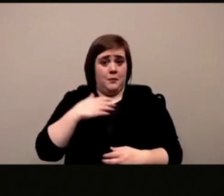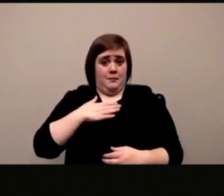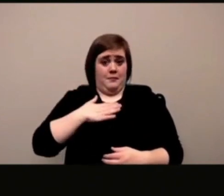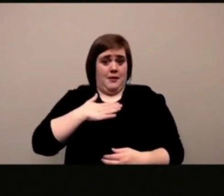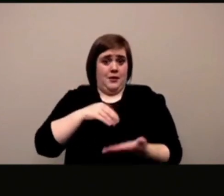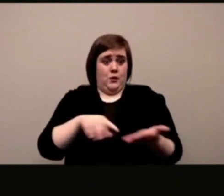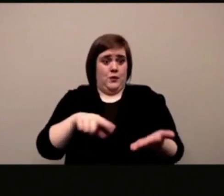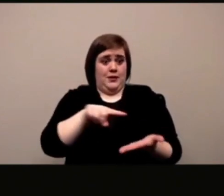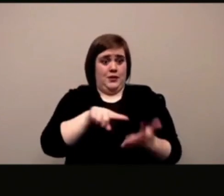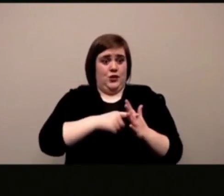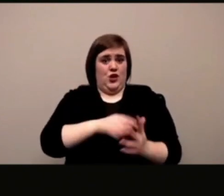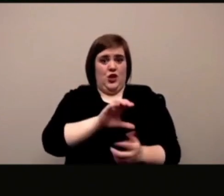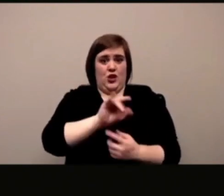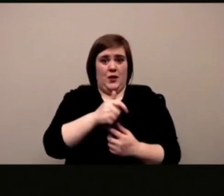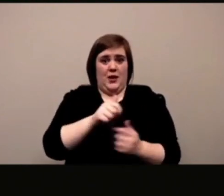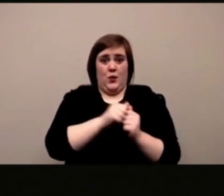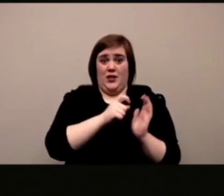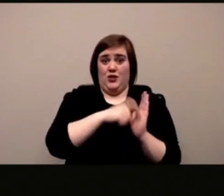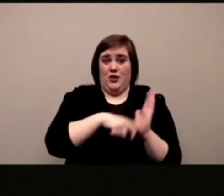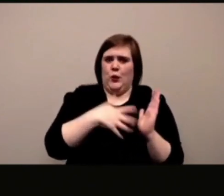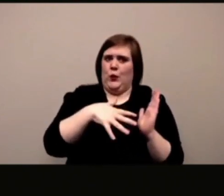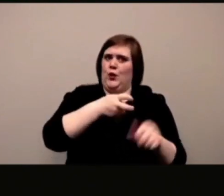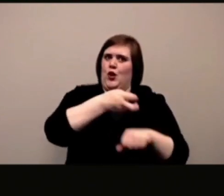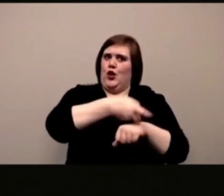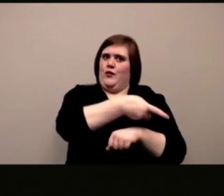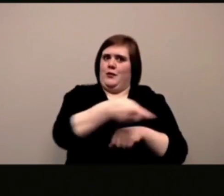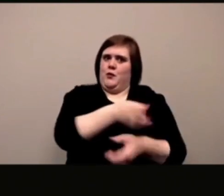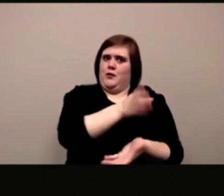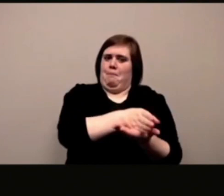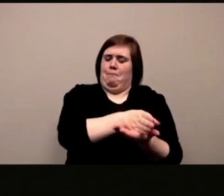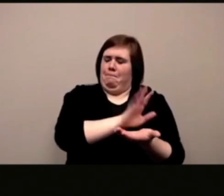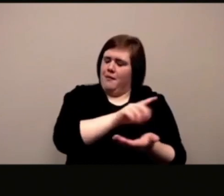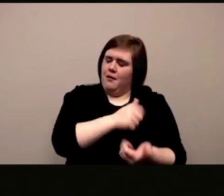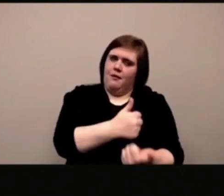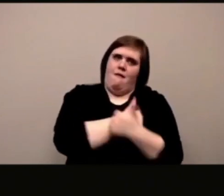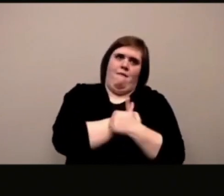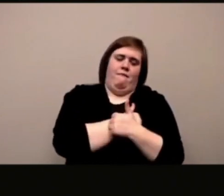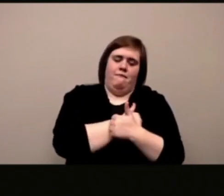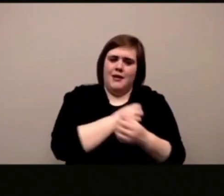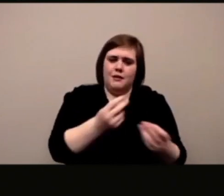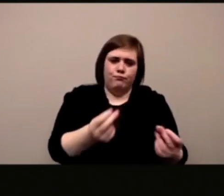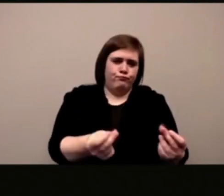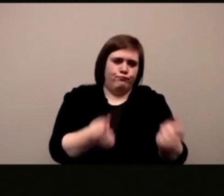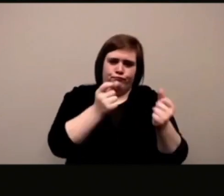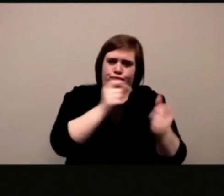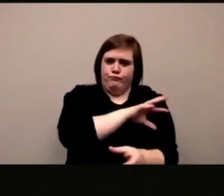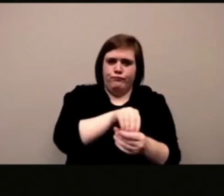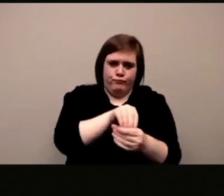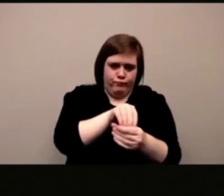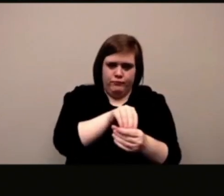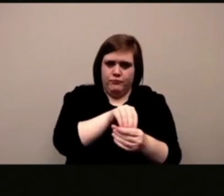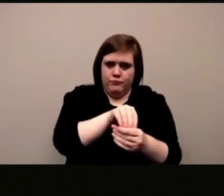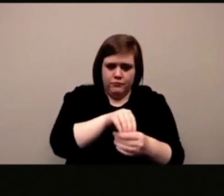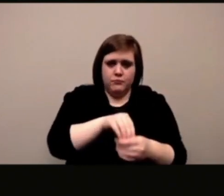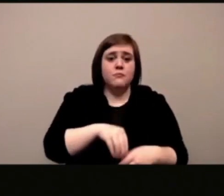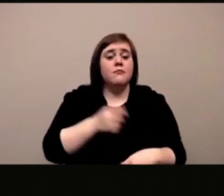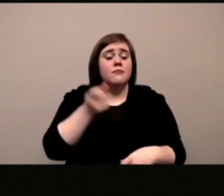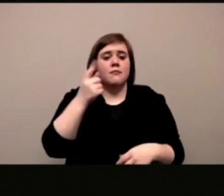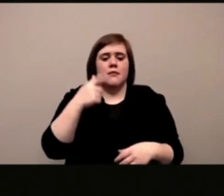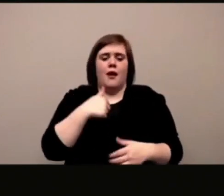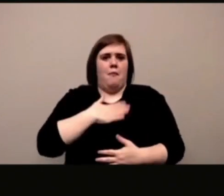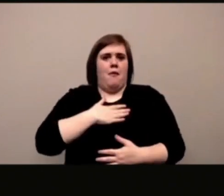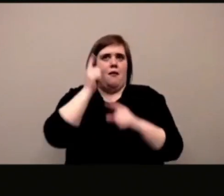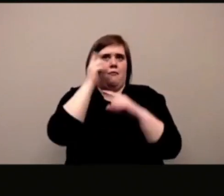really hard to get them to stop. And so they love Scratch. So it's like instant engagement. And I believe that our students